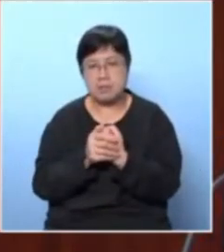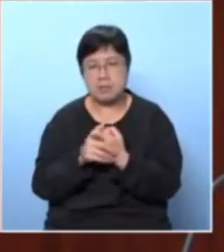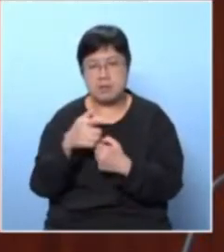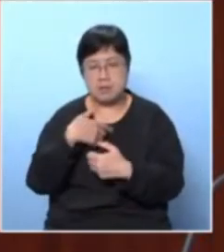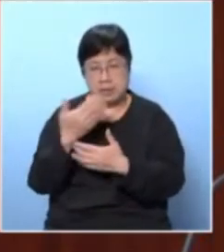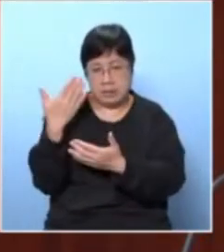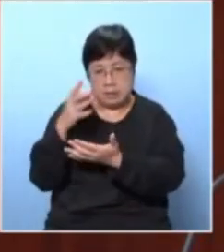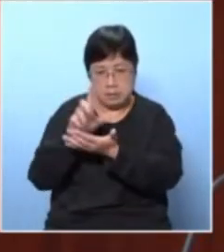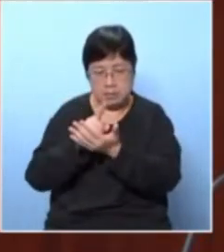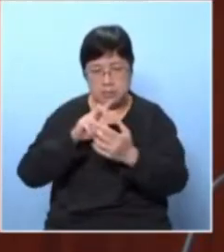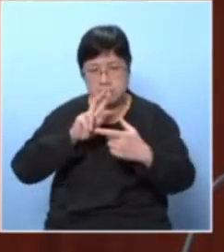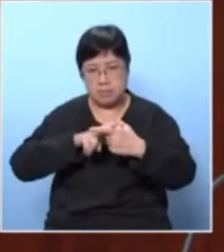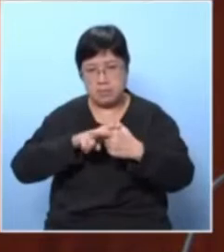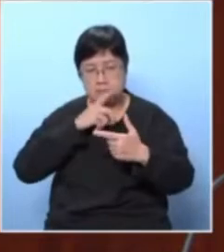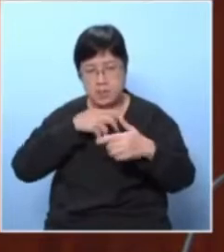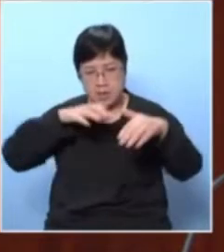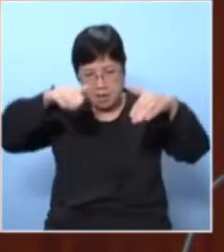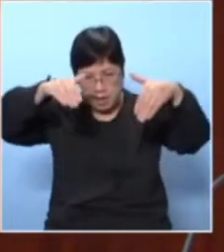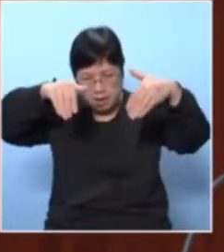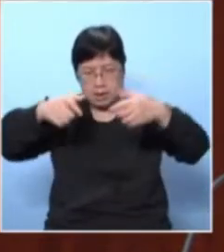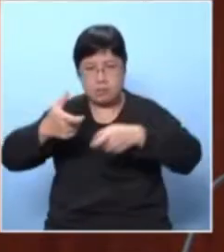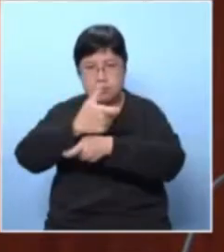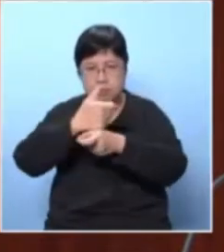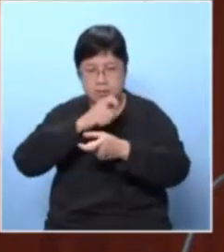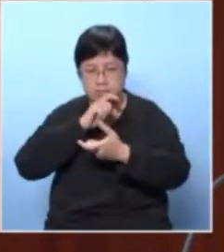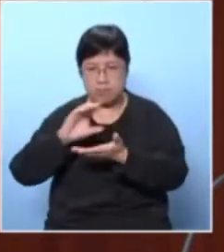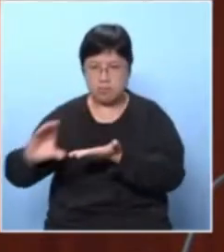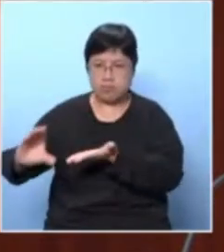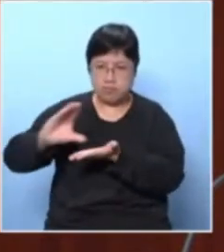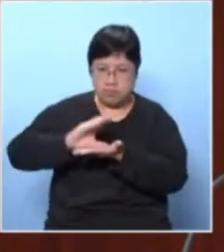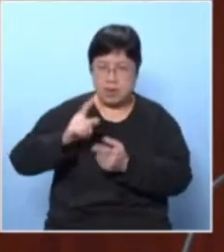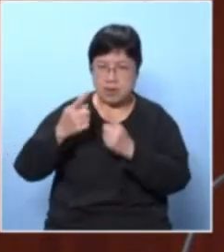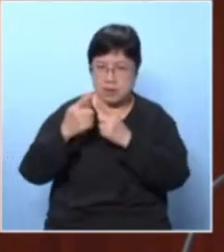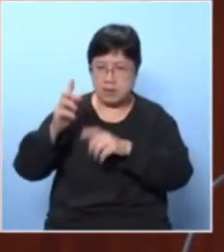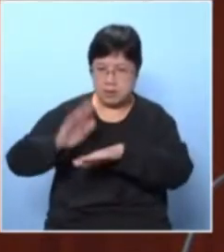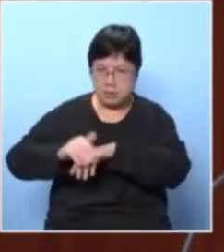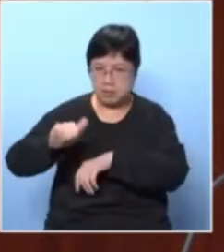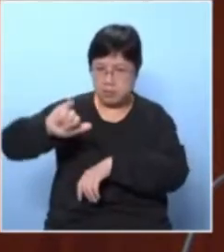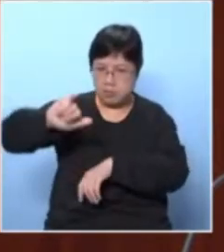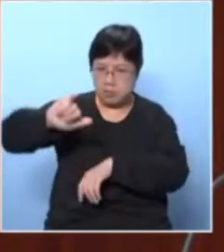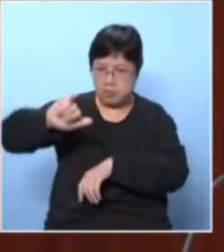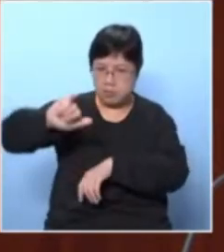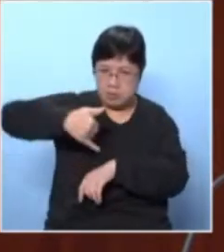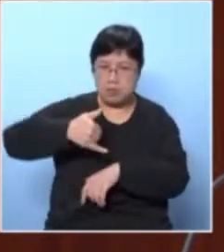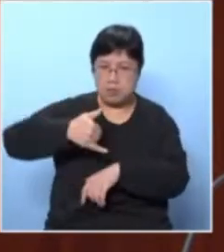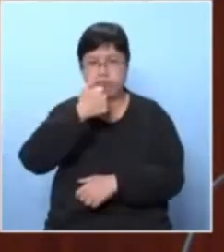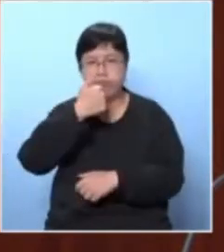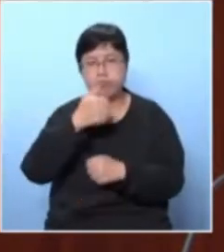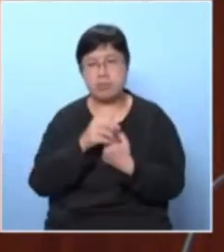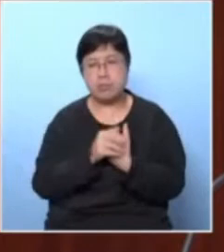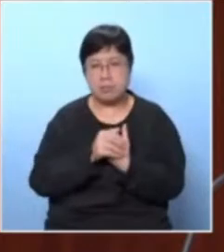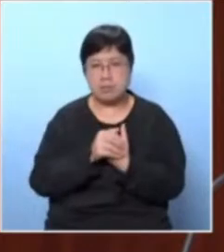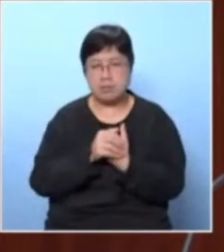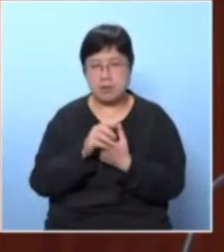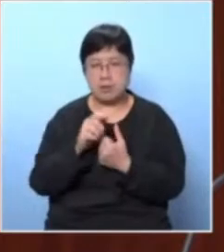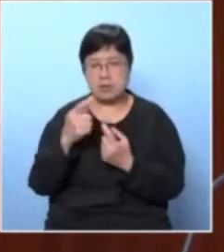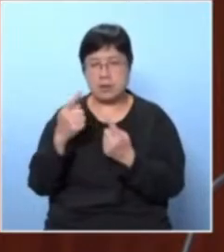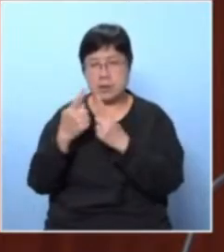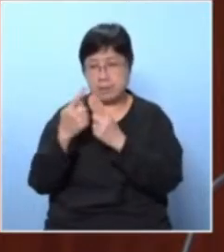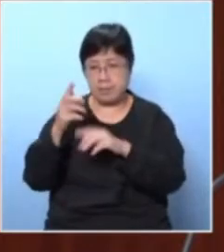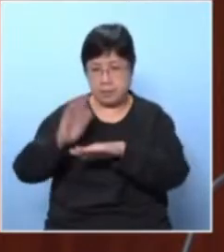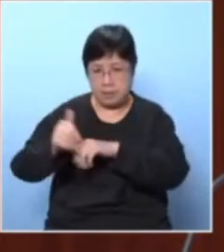Continue to create strong impetus for growth. Raise competitiveness. The measures we launched last year to attract